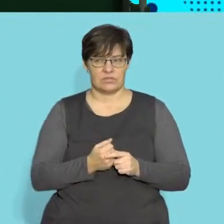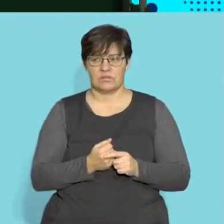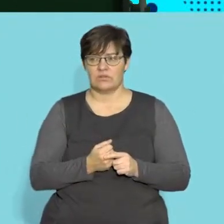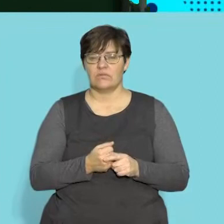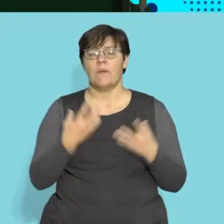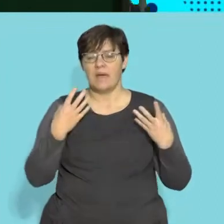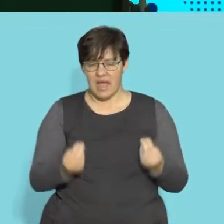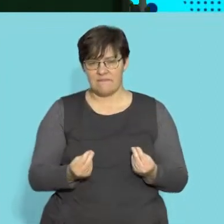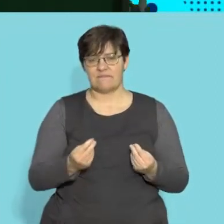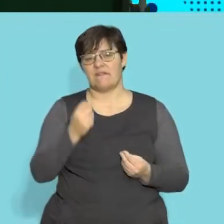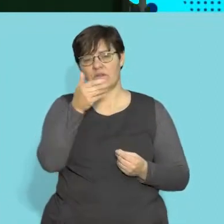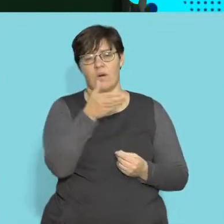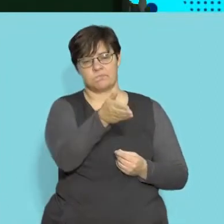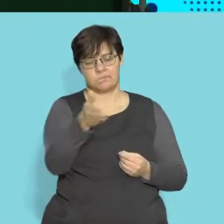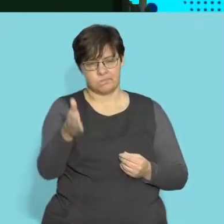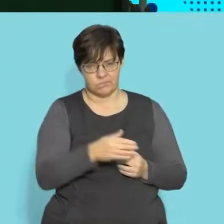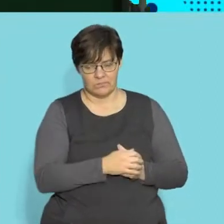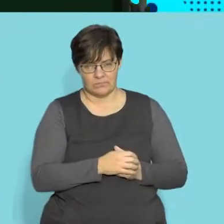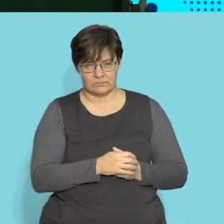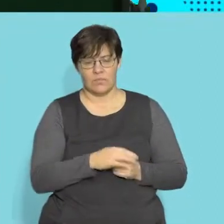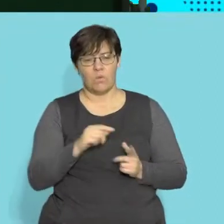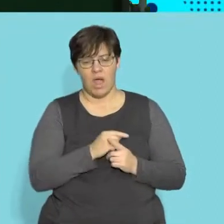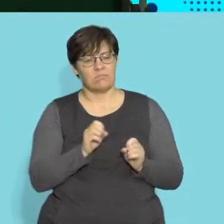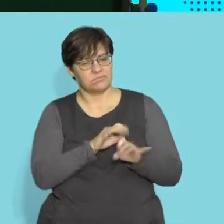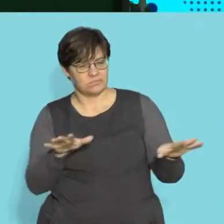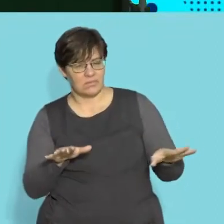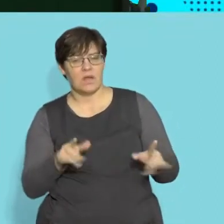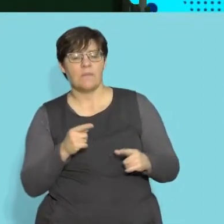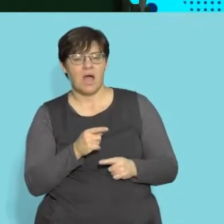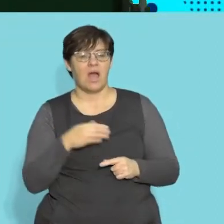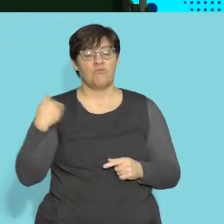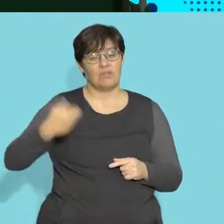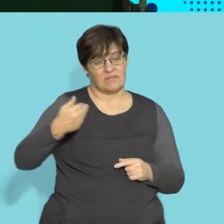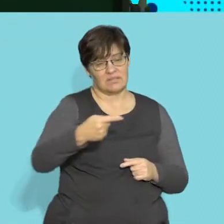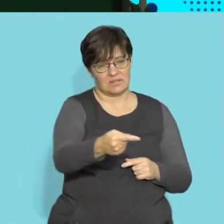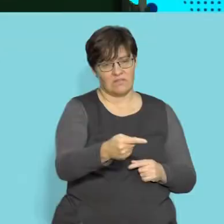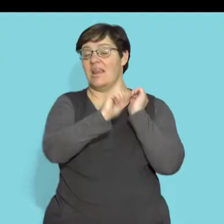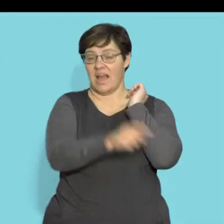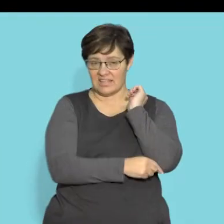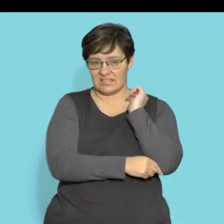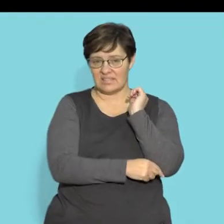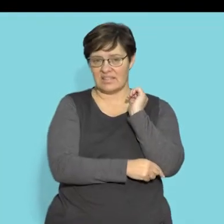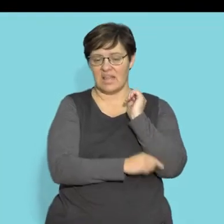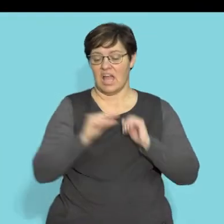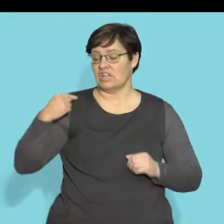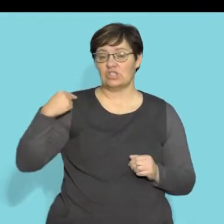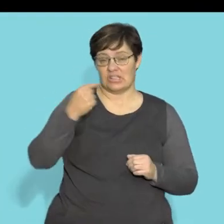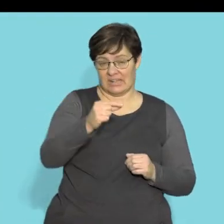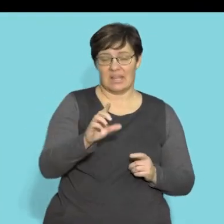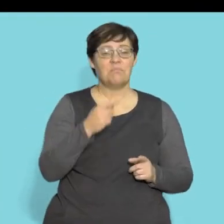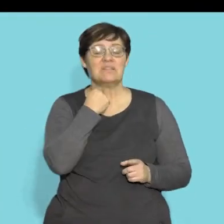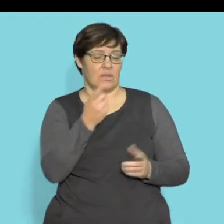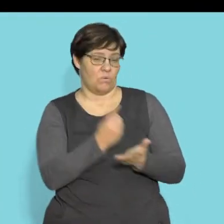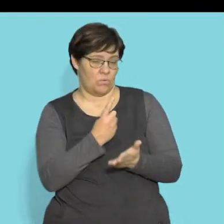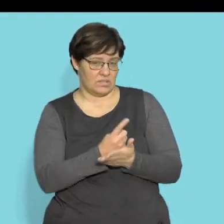to have a few of these in your notes. These are some of the common ones, but they're often relevant to different sections. Finally, the